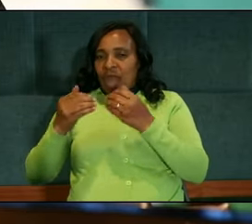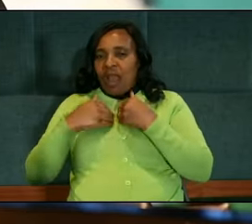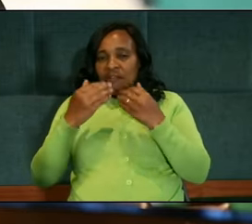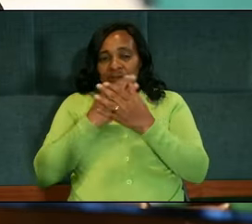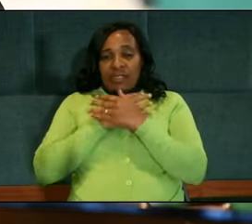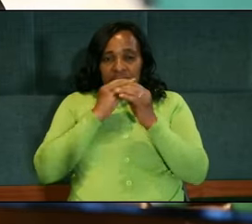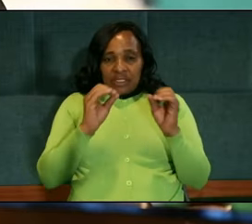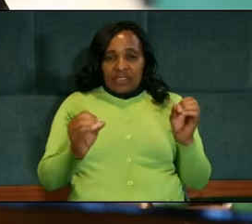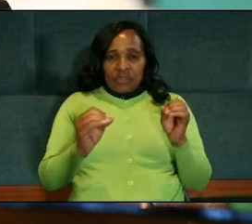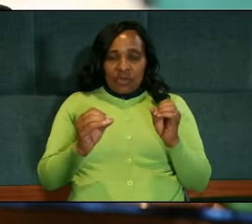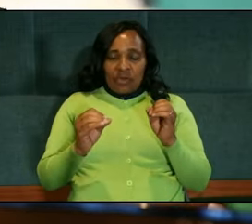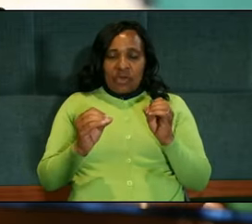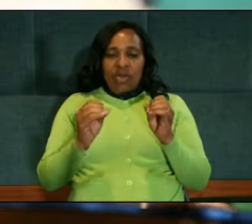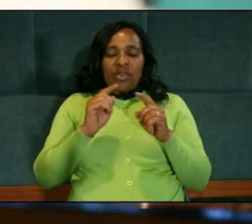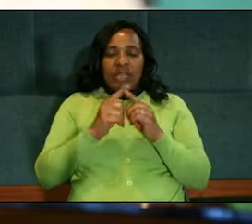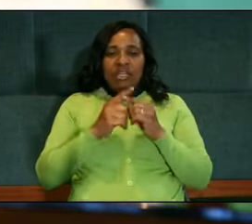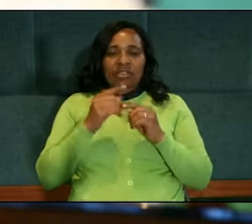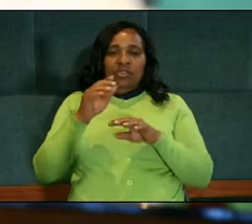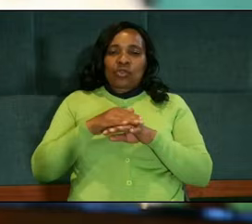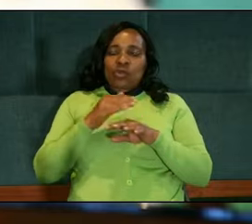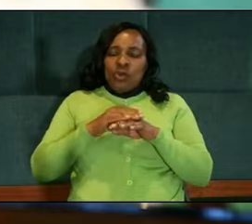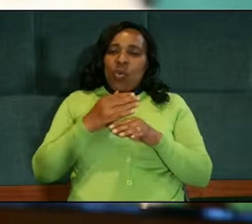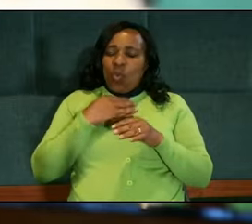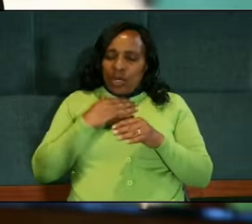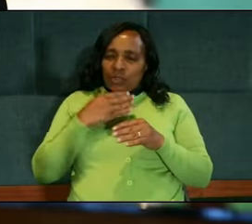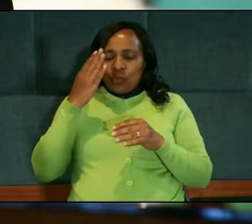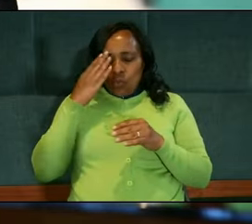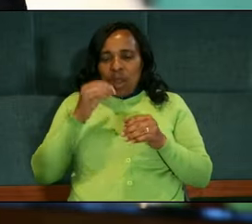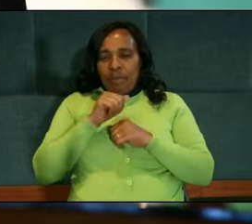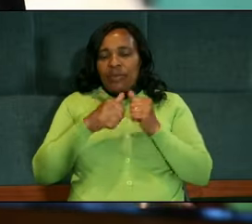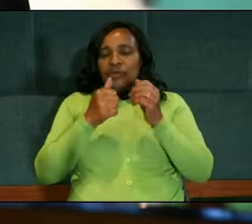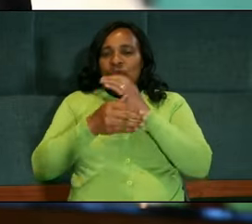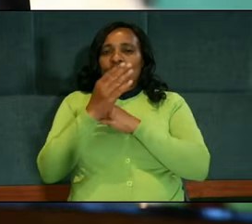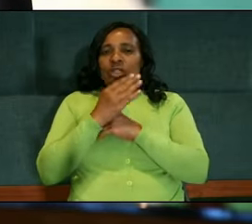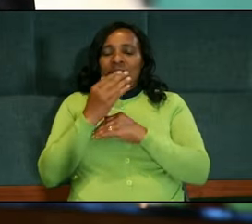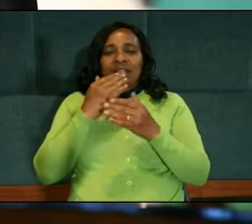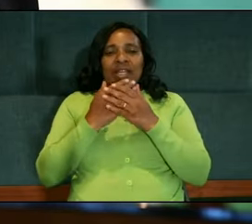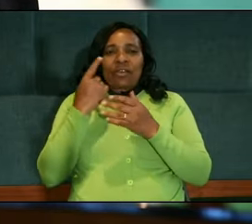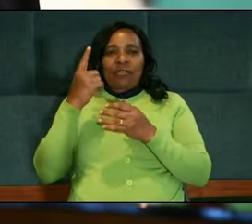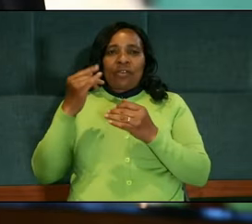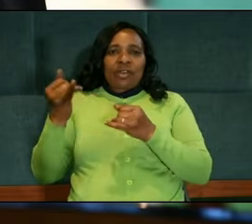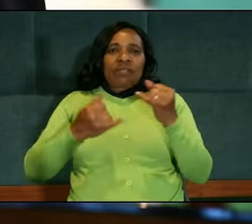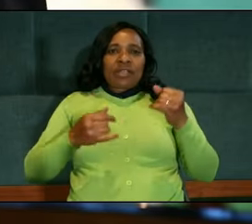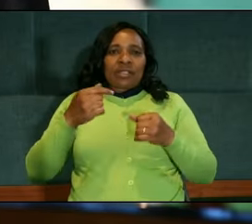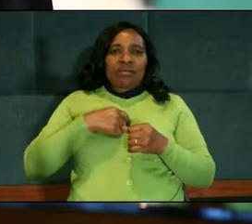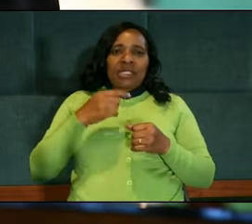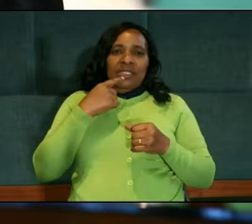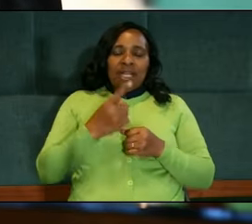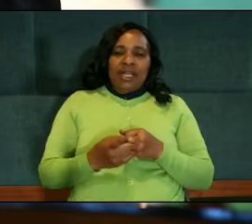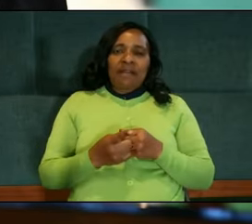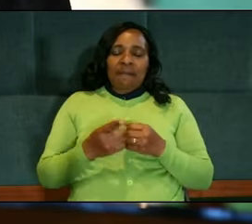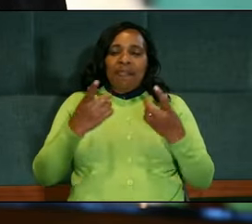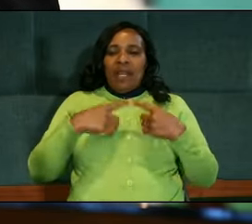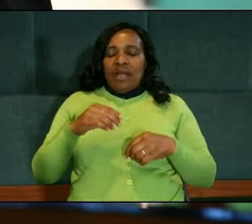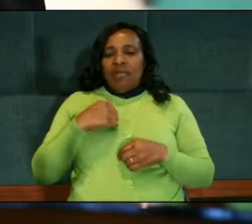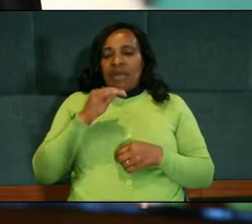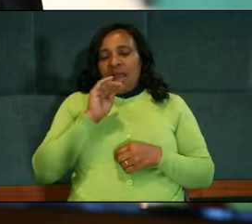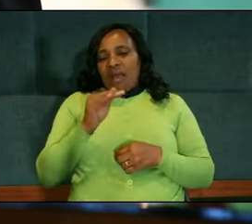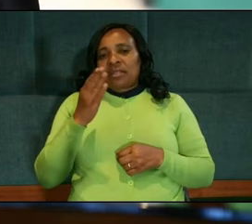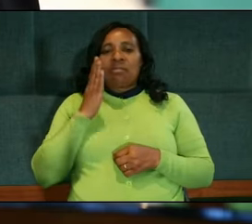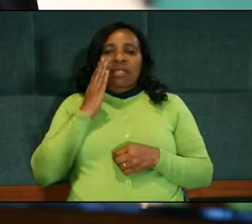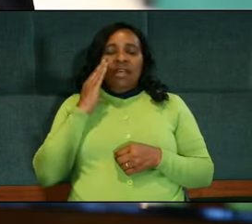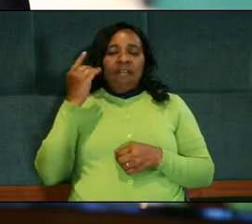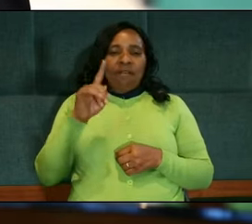have friends. Moreover, he was curious to know about God. Thank you for inviting me, he said. Let me ask Mother